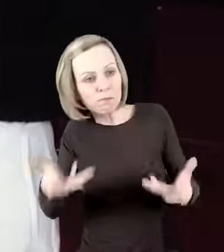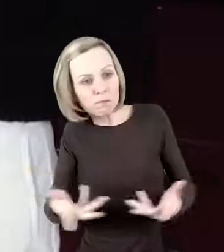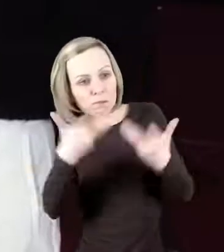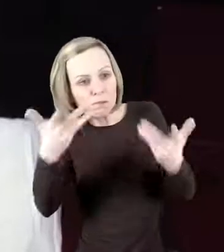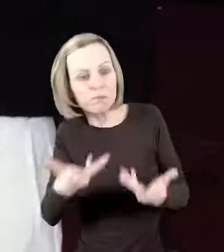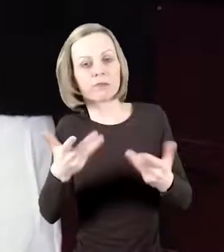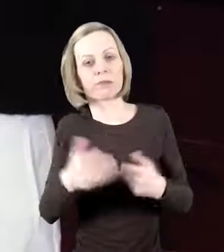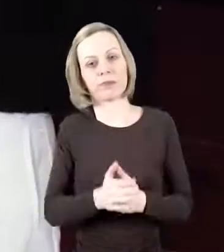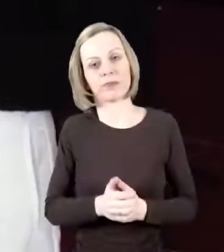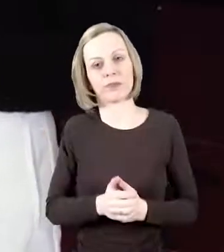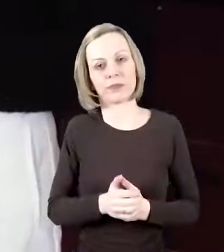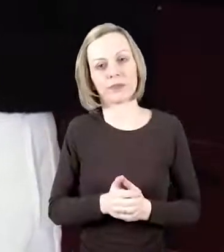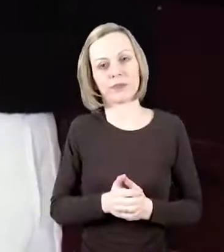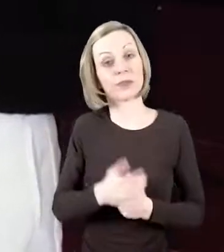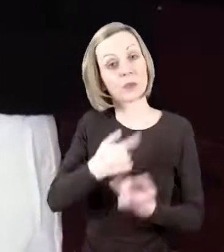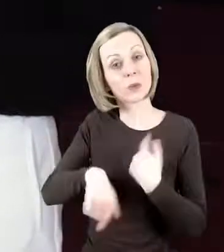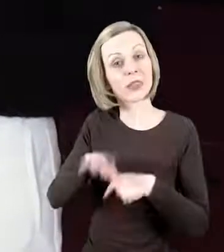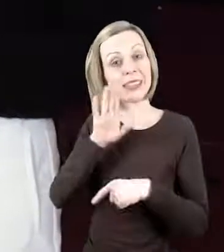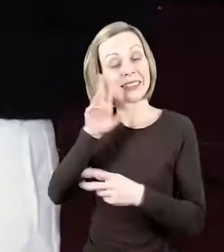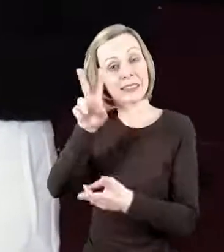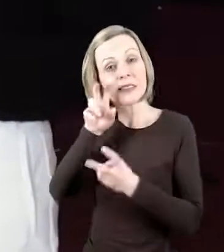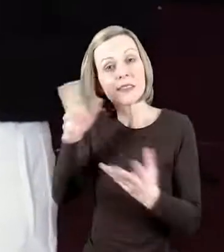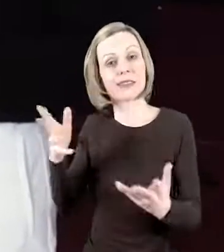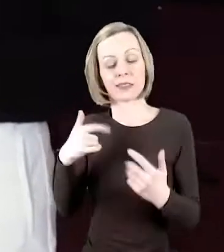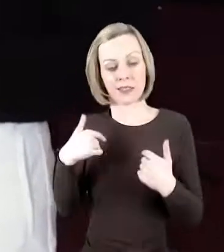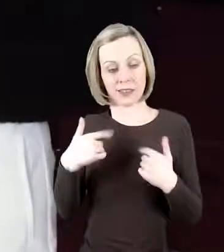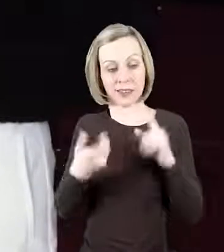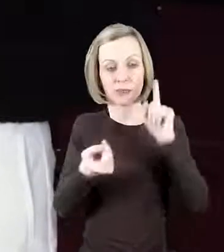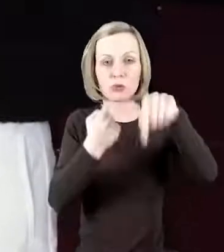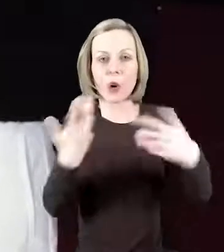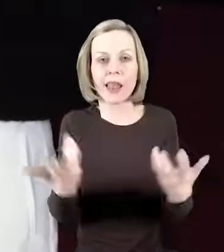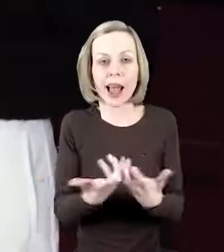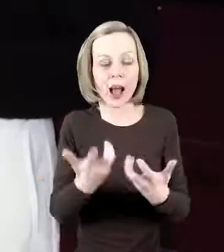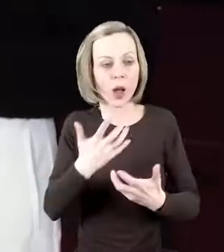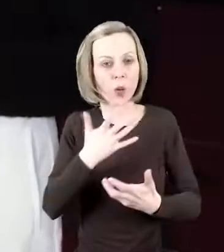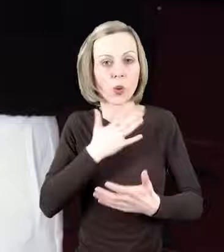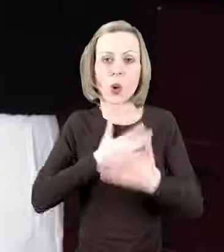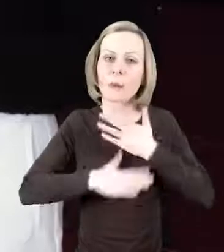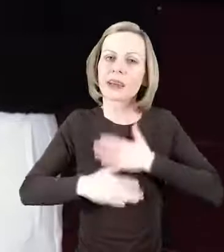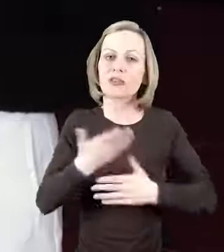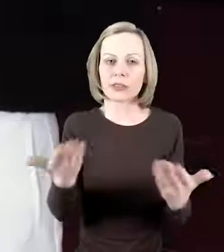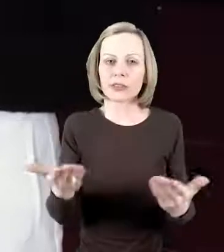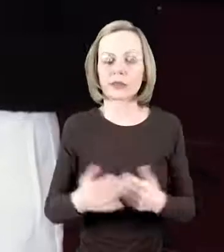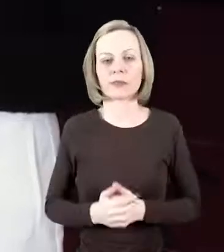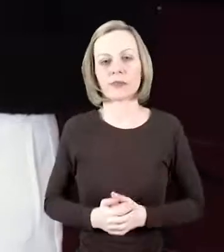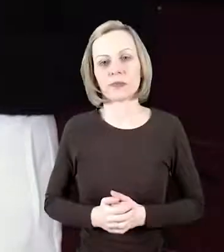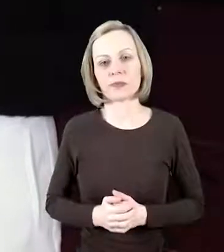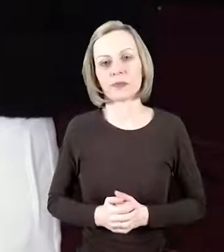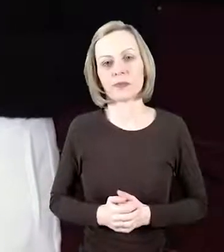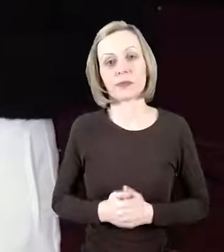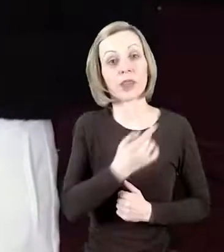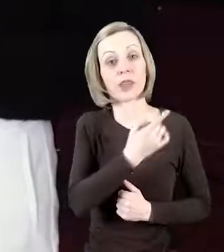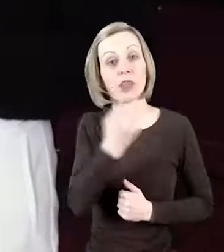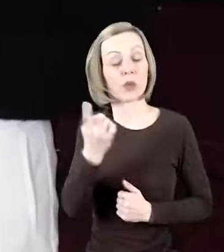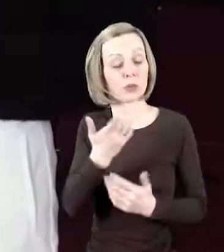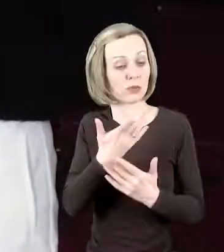each other up. May we have a listening ear and respond to each other with compassionate hearts. We pray for